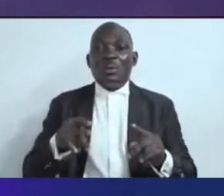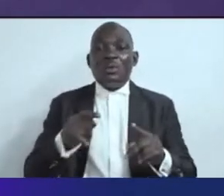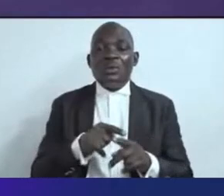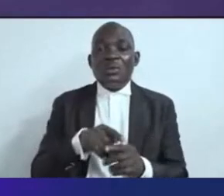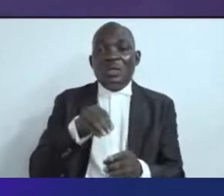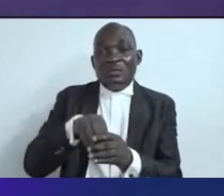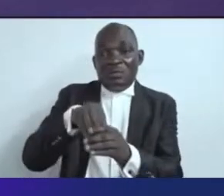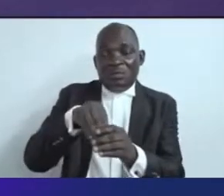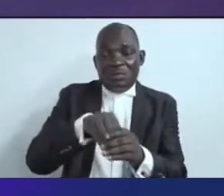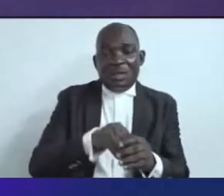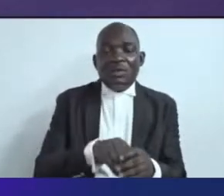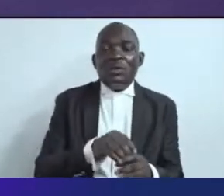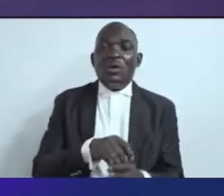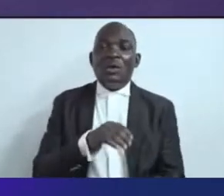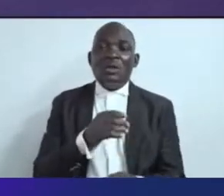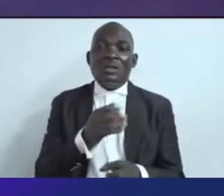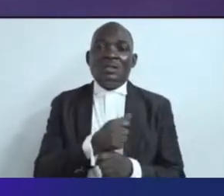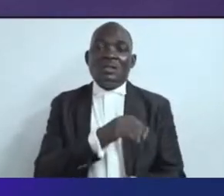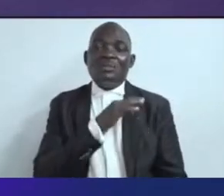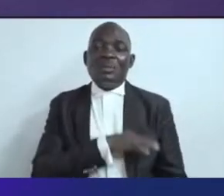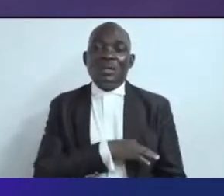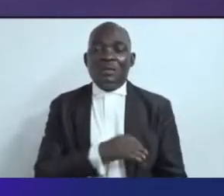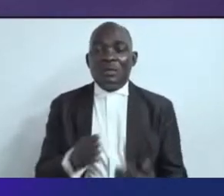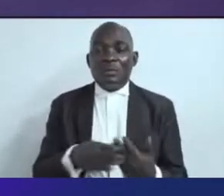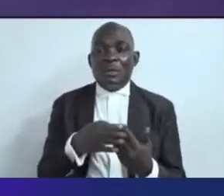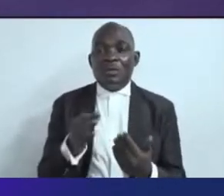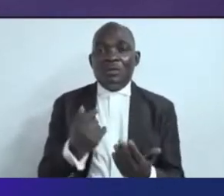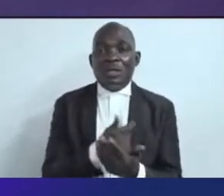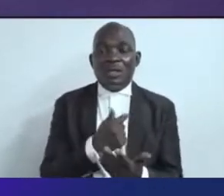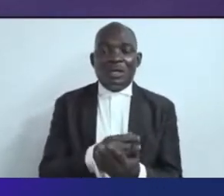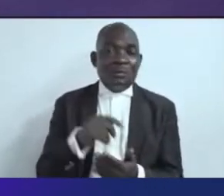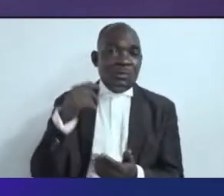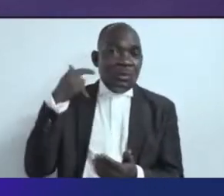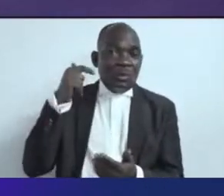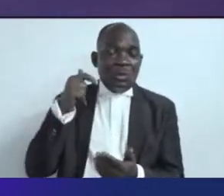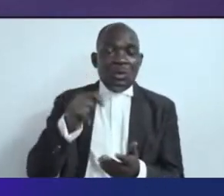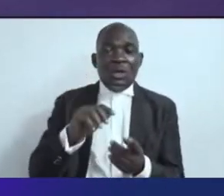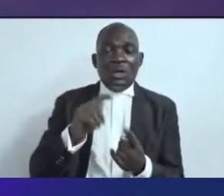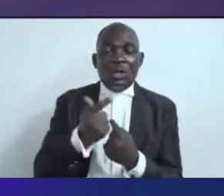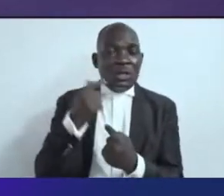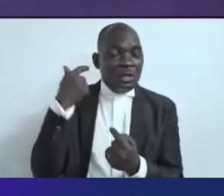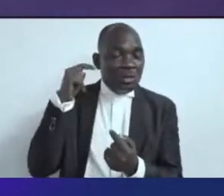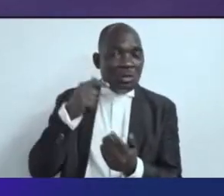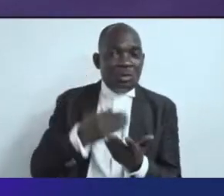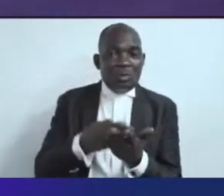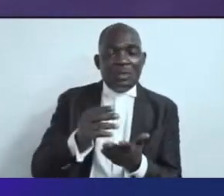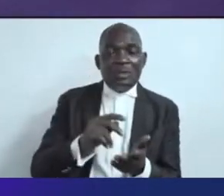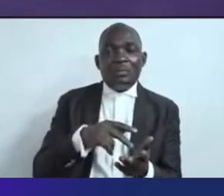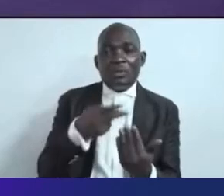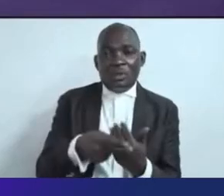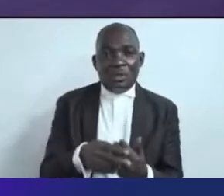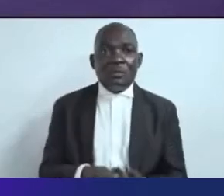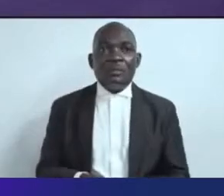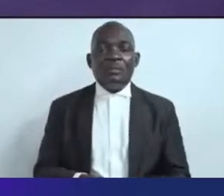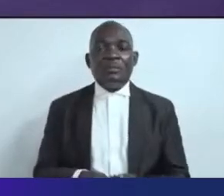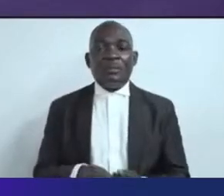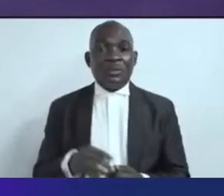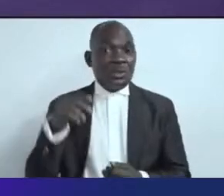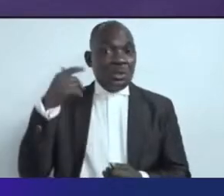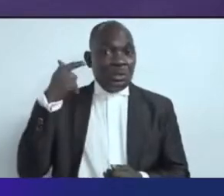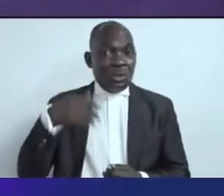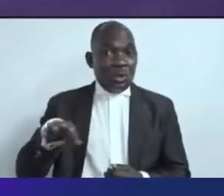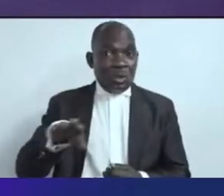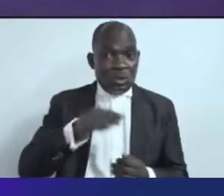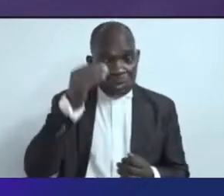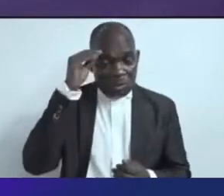invest, reap the benefits of the Bank of Ghana's domestic gold purchase program. Gold, as you all